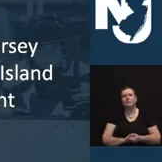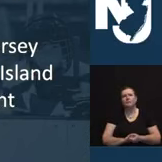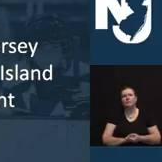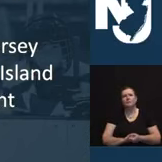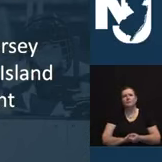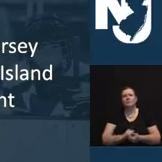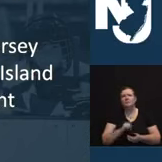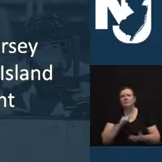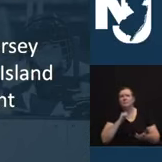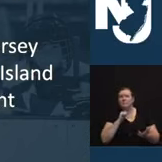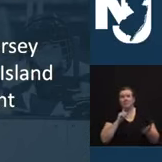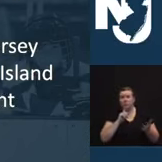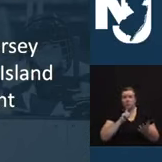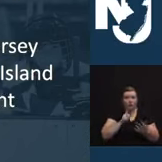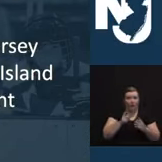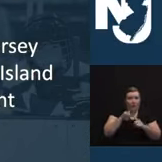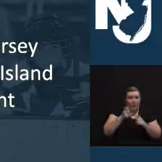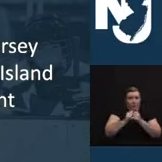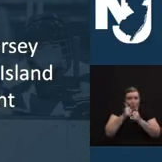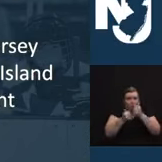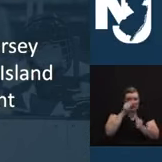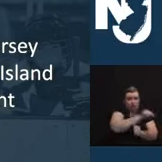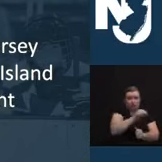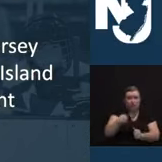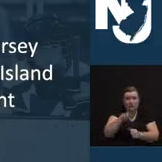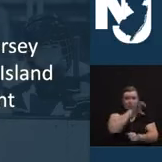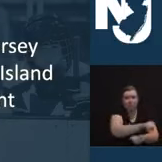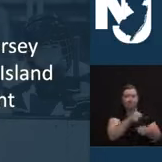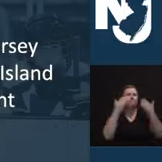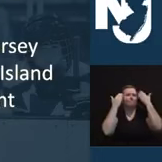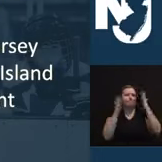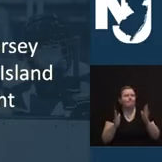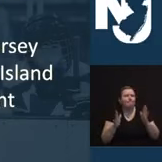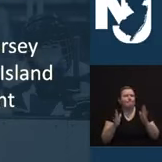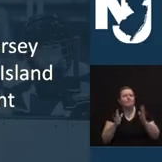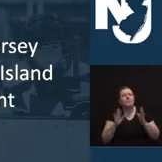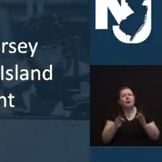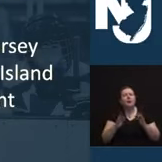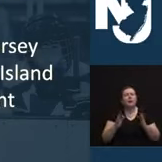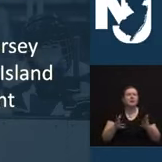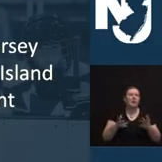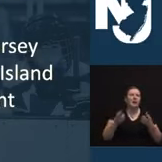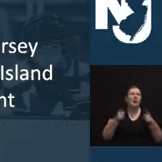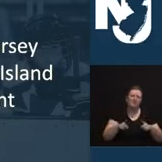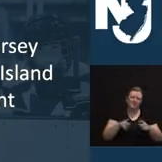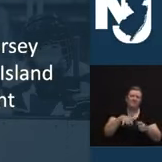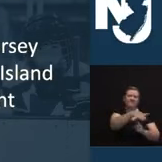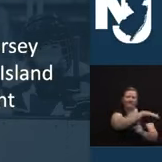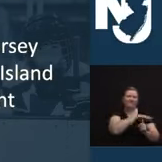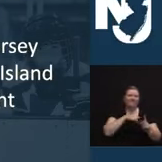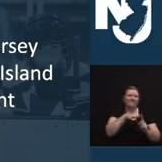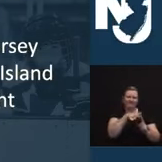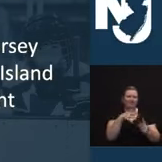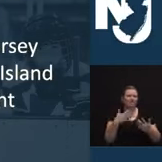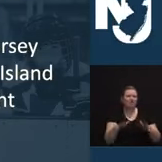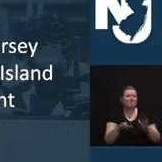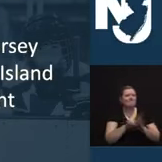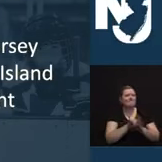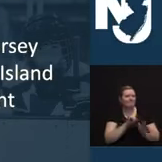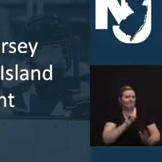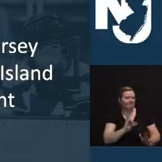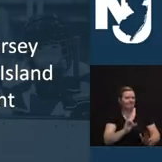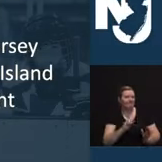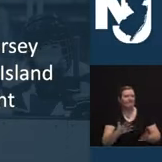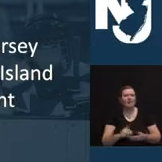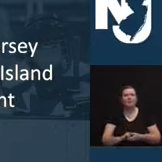from the sports activity. It's more likely it's an adjacent activity, but in any event, it is unquestionably coming. That